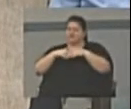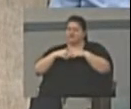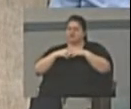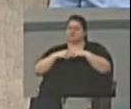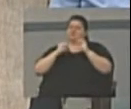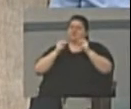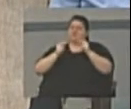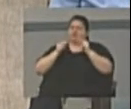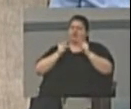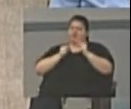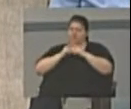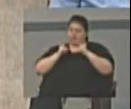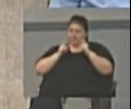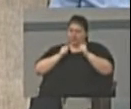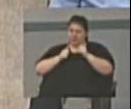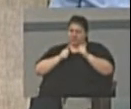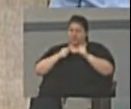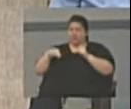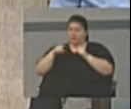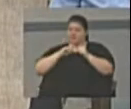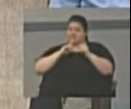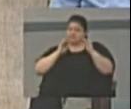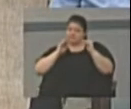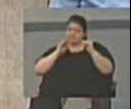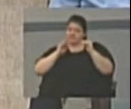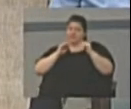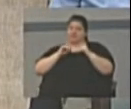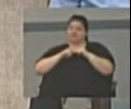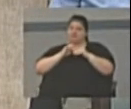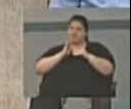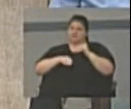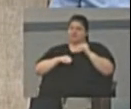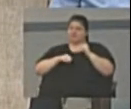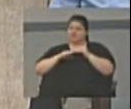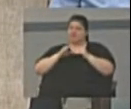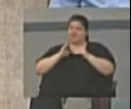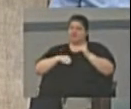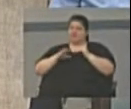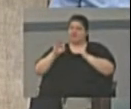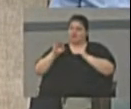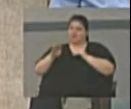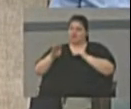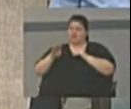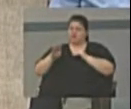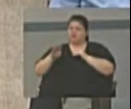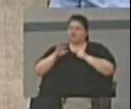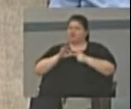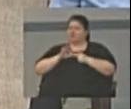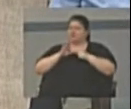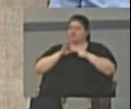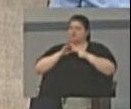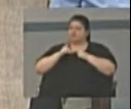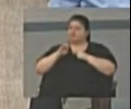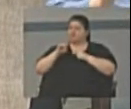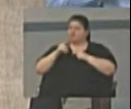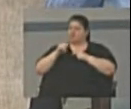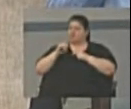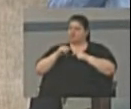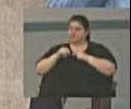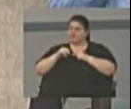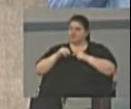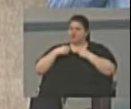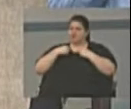quickly. We anticipate having it completed by the end of February, with the exception of Burlington Coat Factory, which will occur in May when